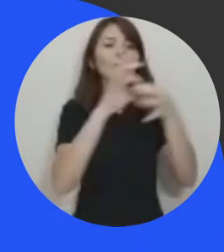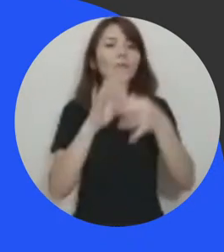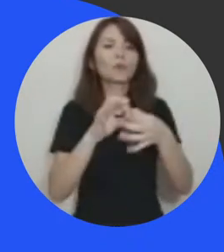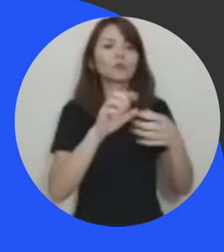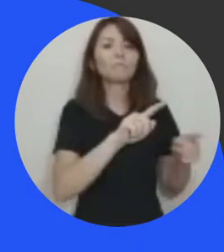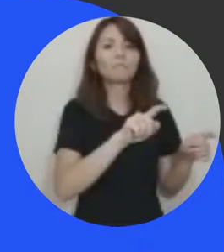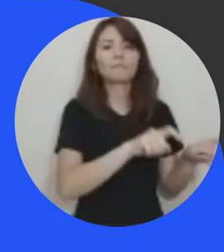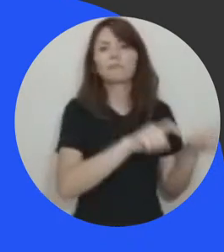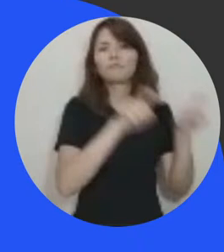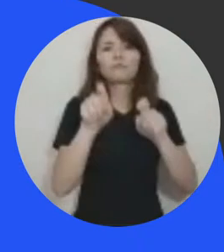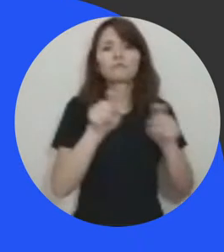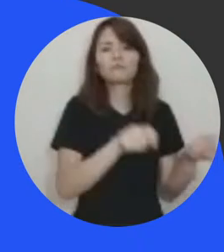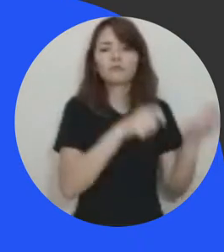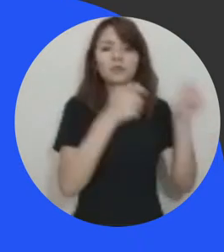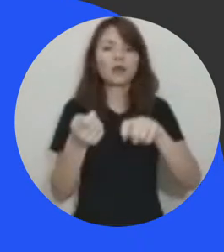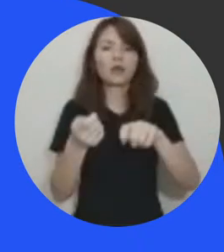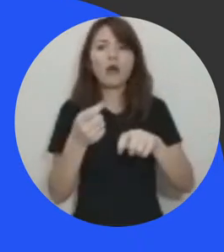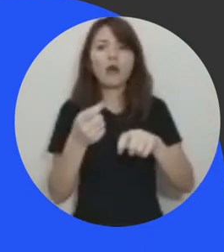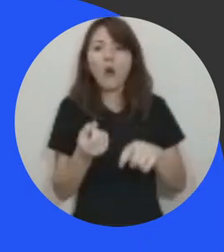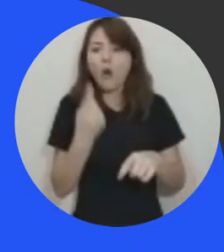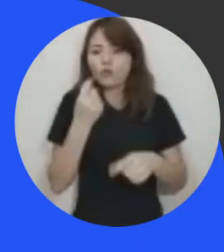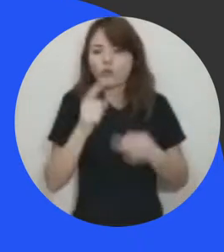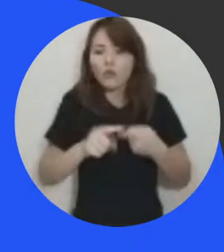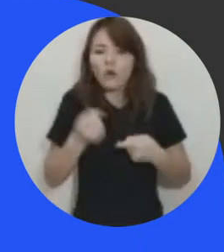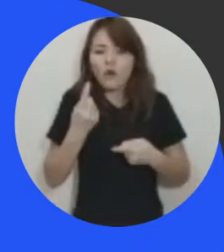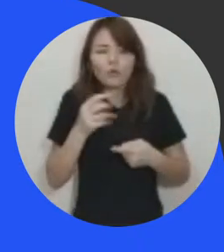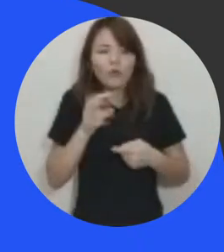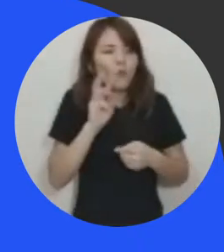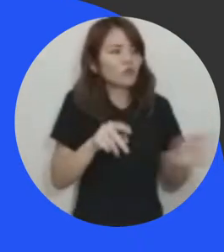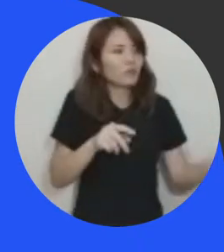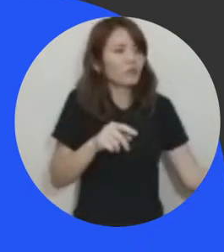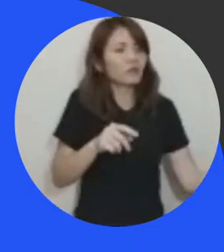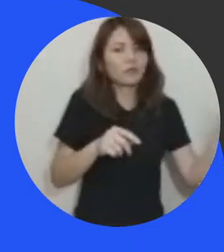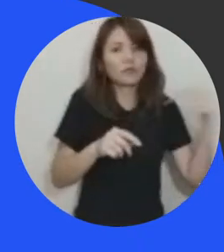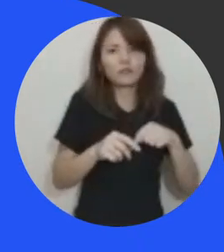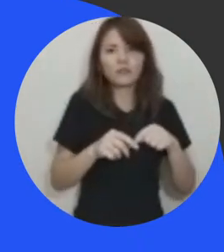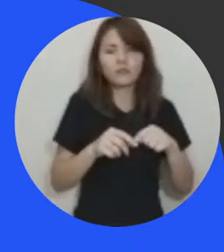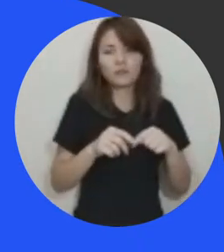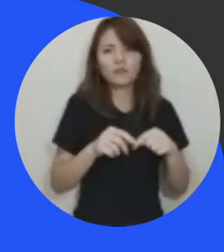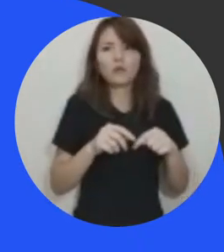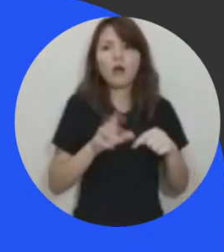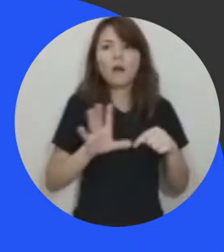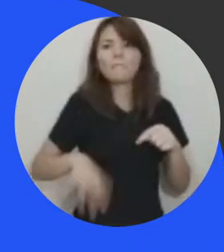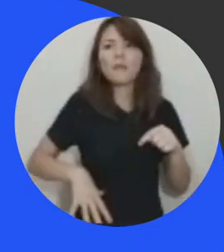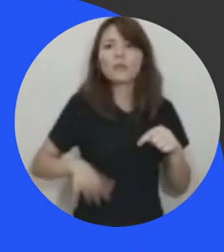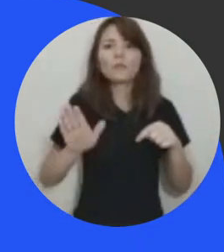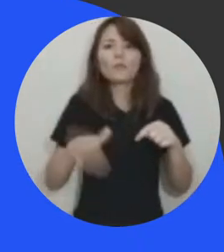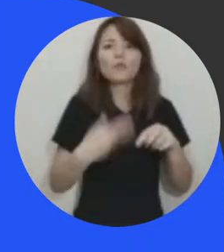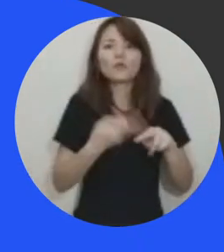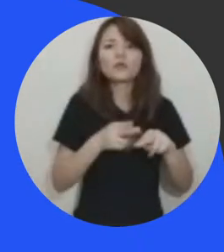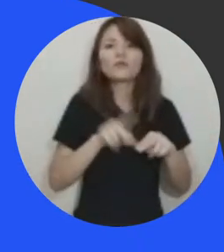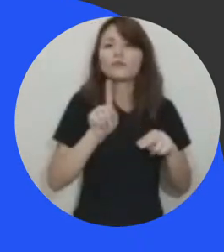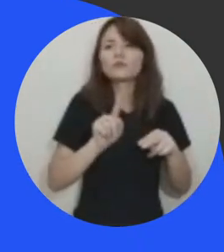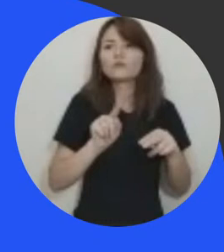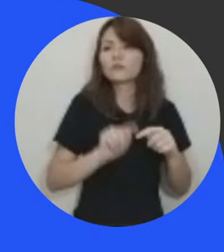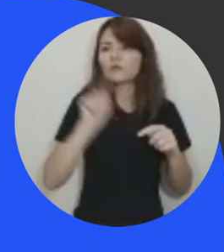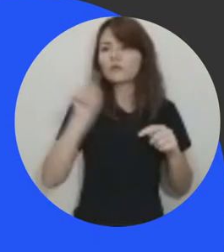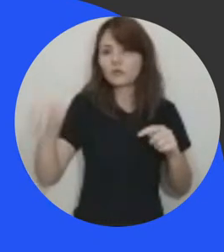But what we then really want to know is, well, where have those cases come